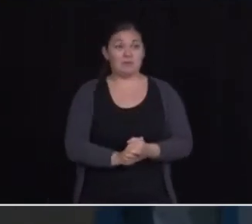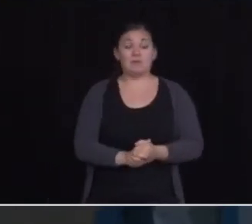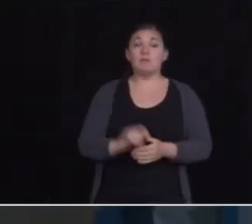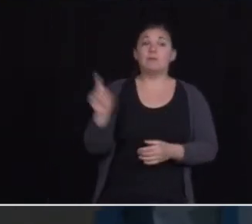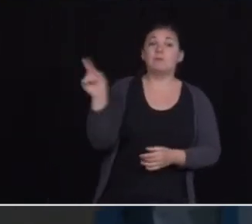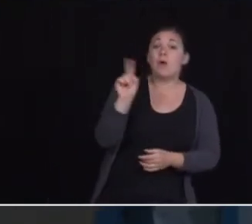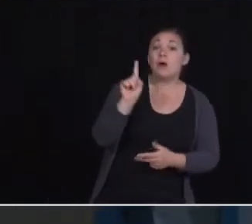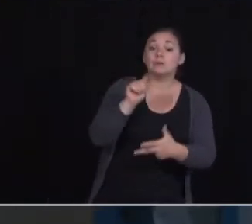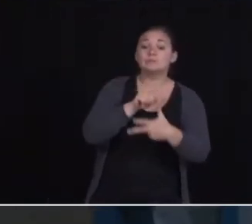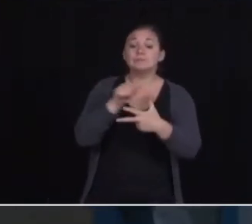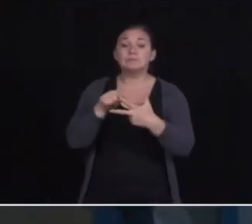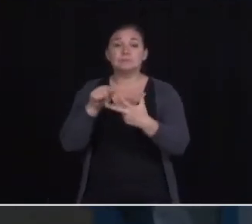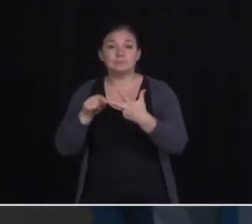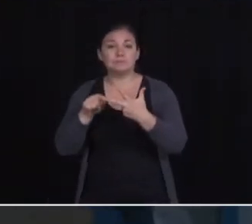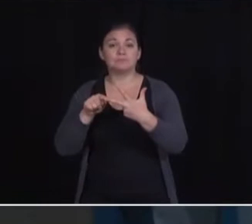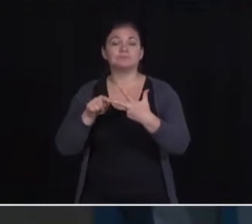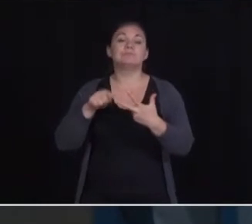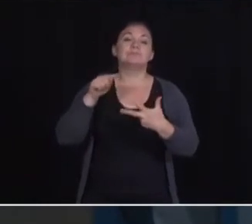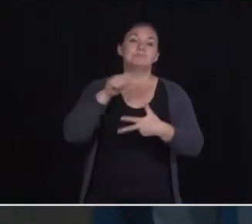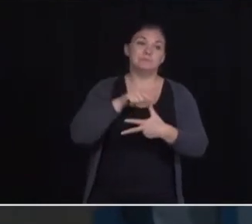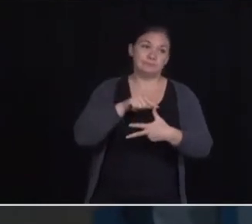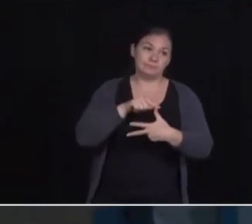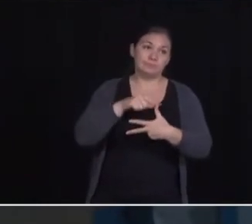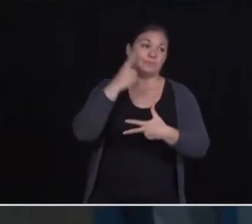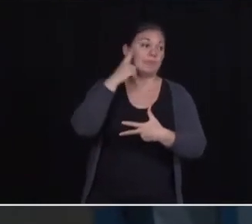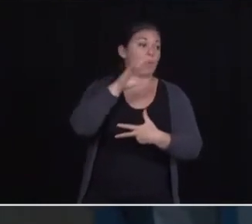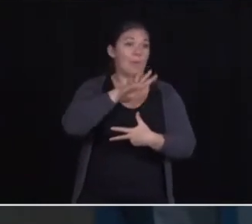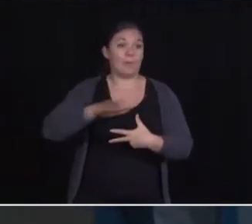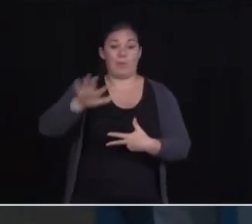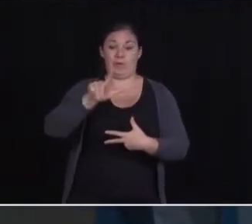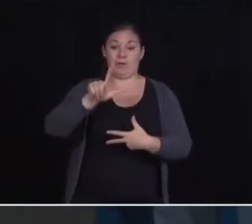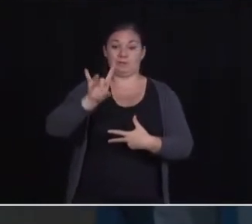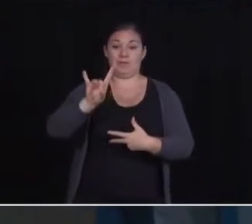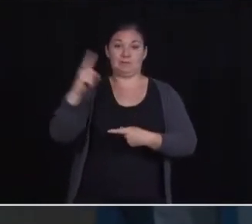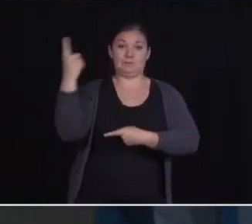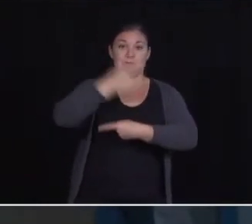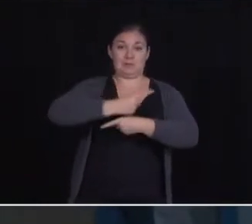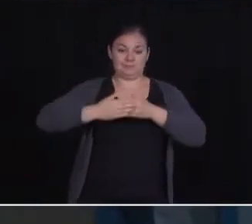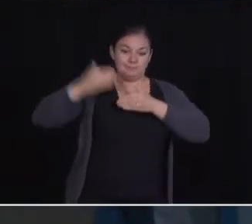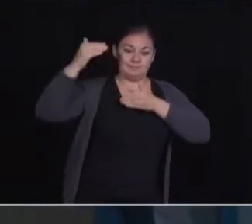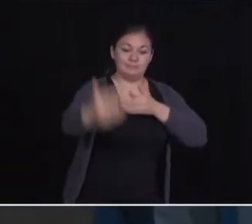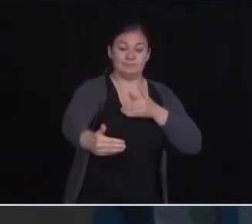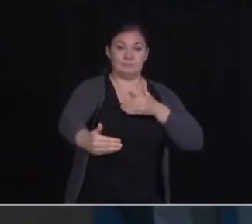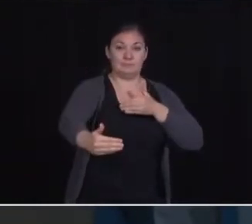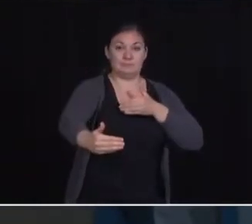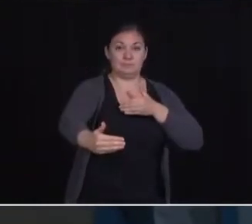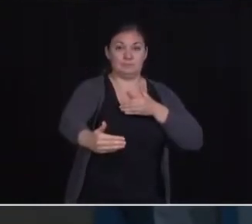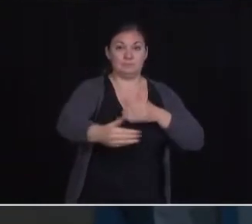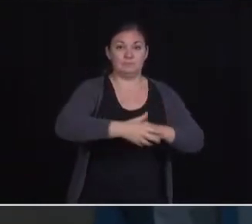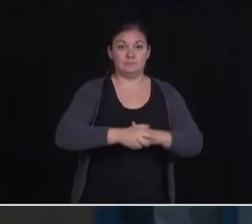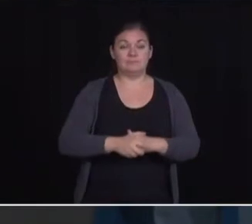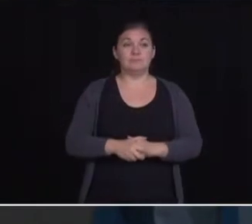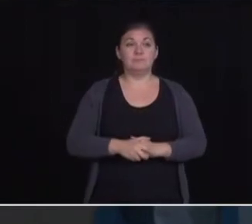and Ottawa for 28 days, after which they'll be reviewed by the Chief Medical Officer of Health and the Public